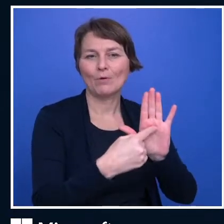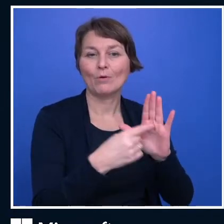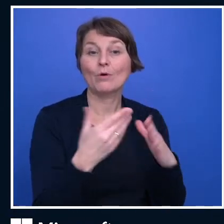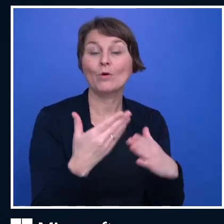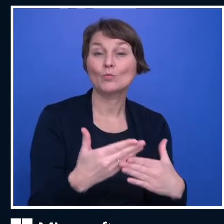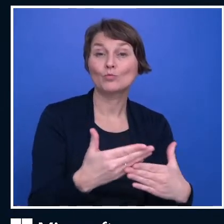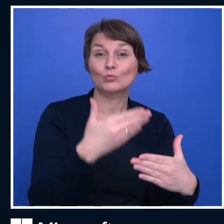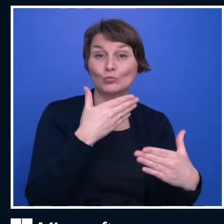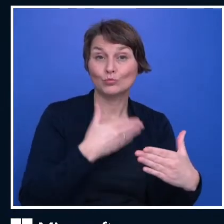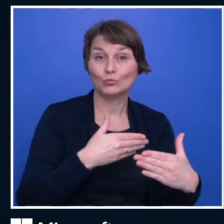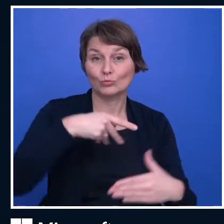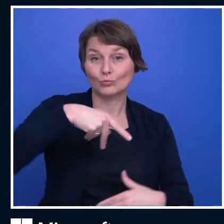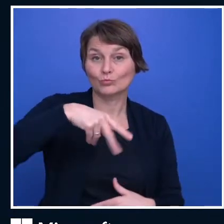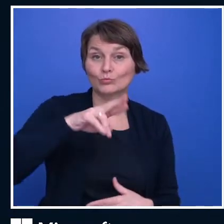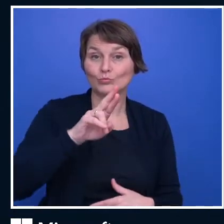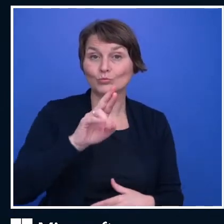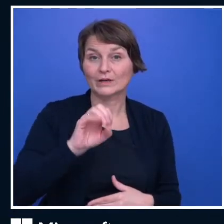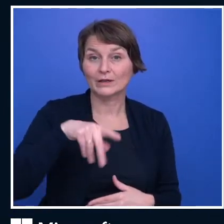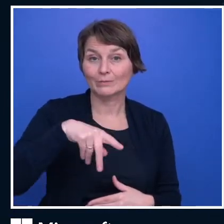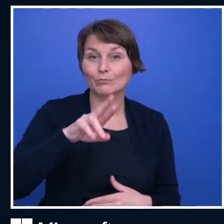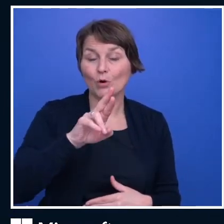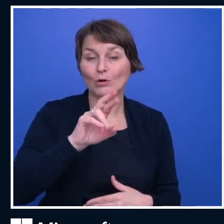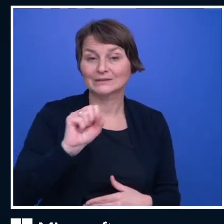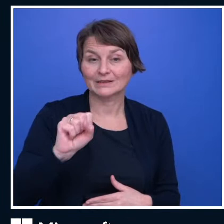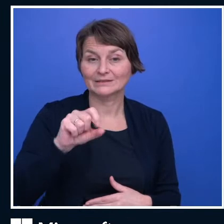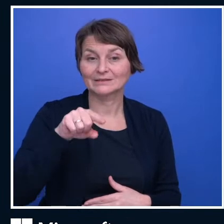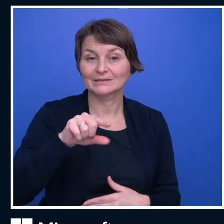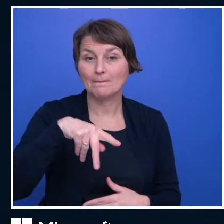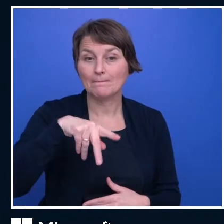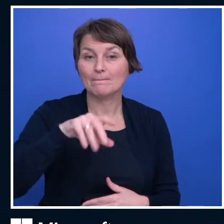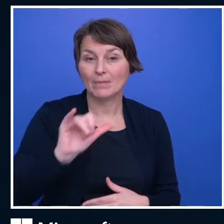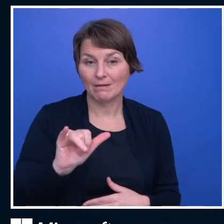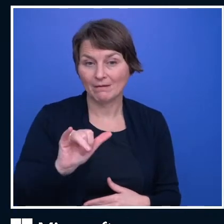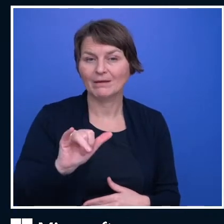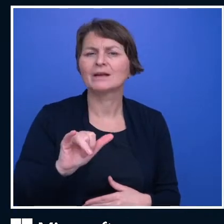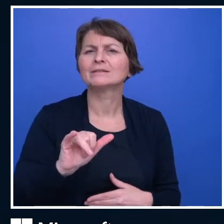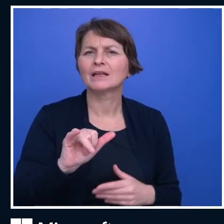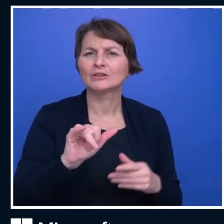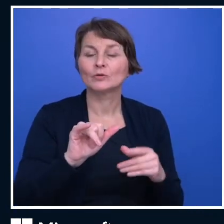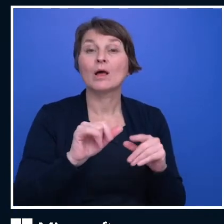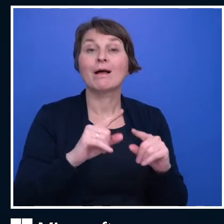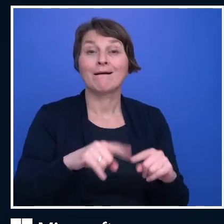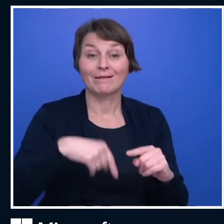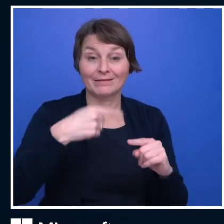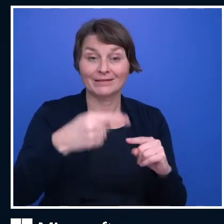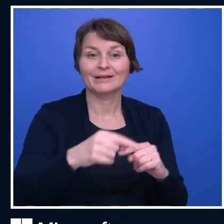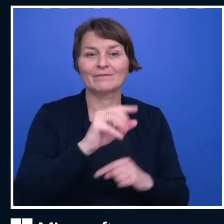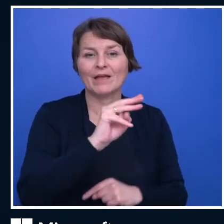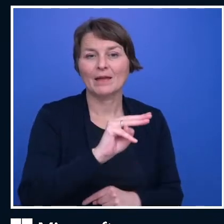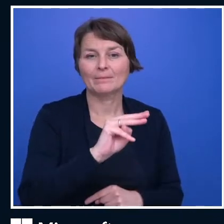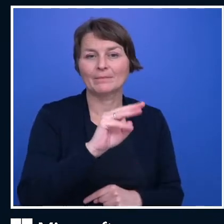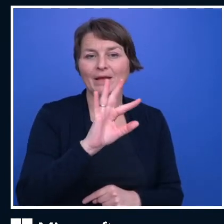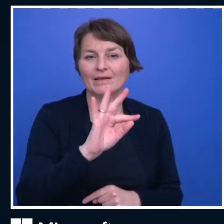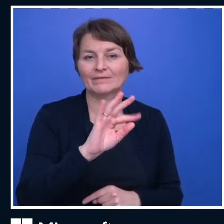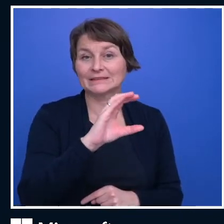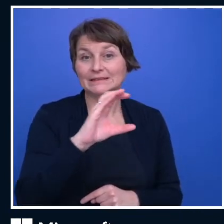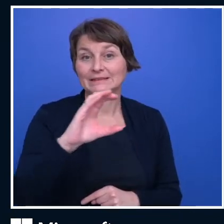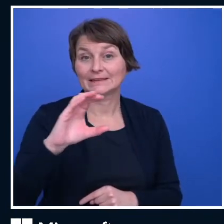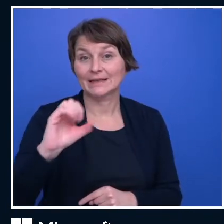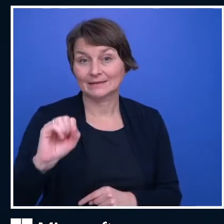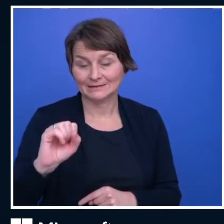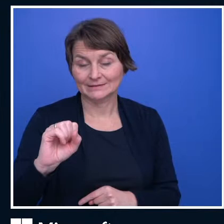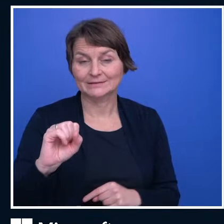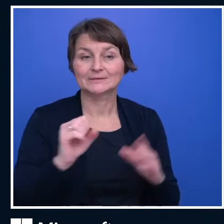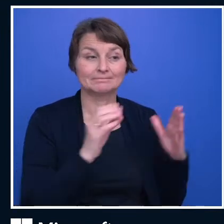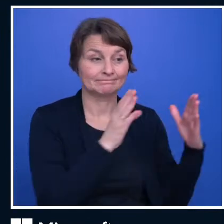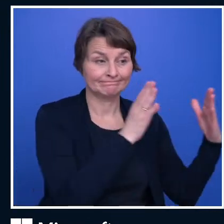again extracting MFCCs. This gives us the output, a file data.json, and which is again